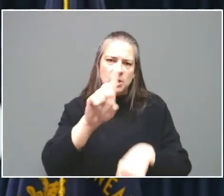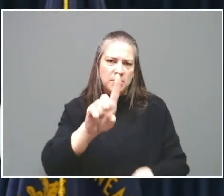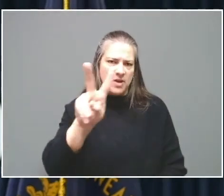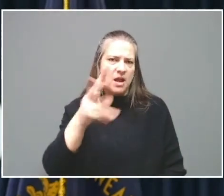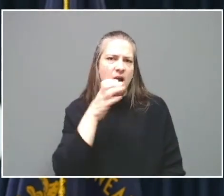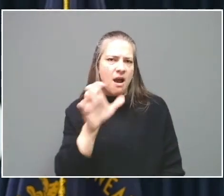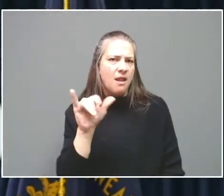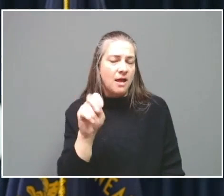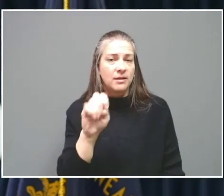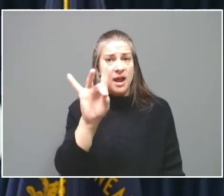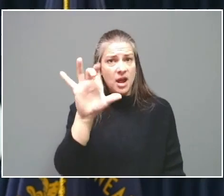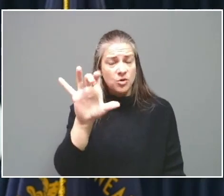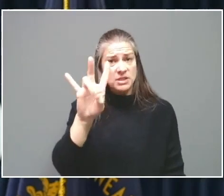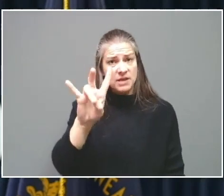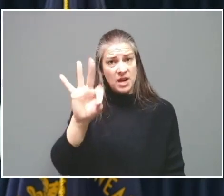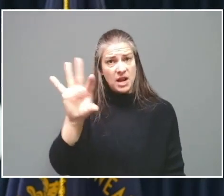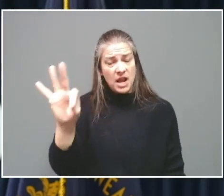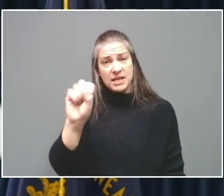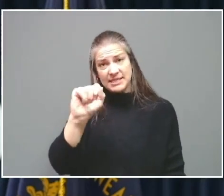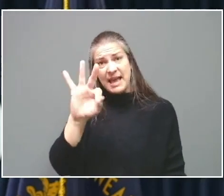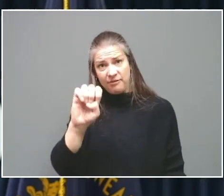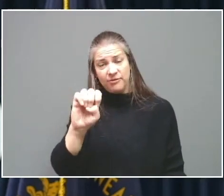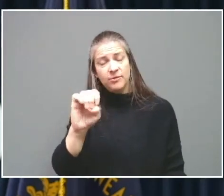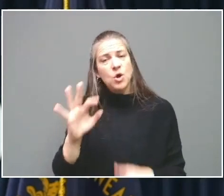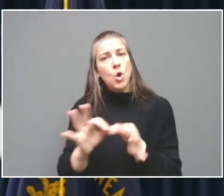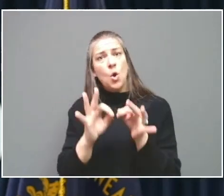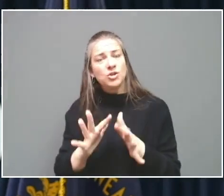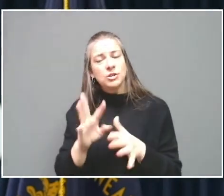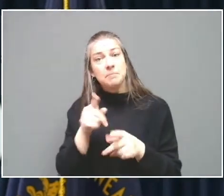at 800-799-SAFE or the Coalition's main line at